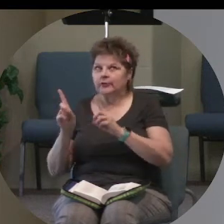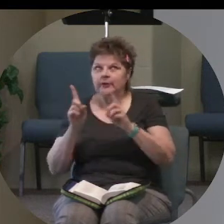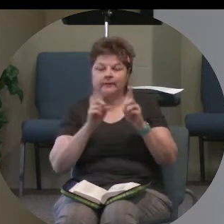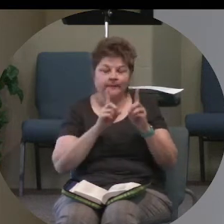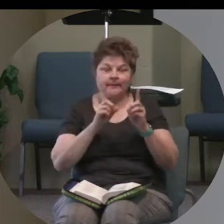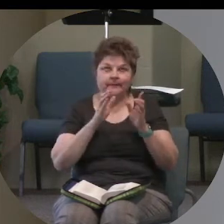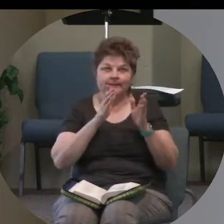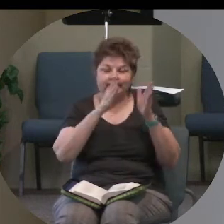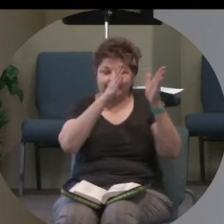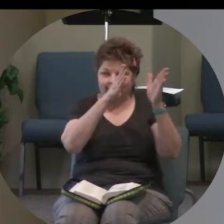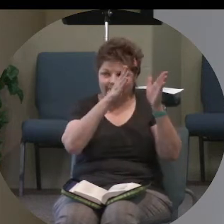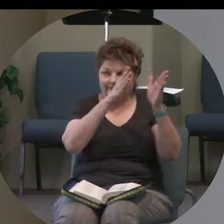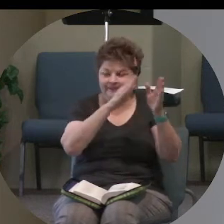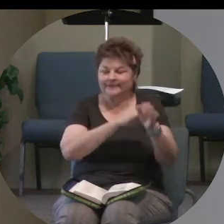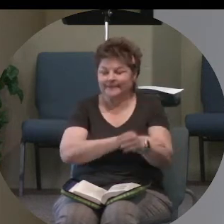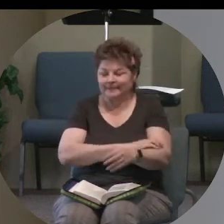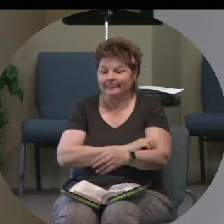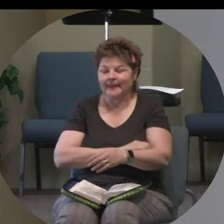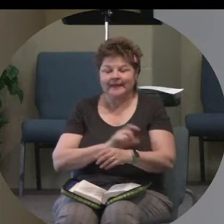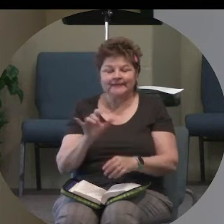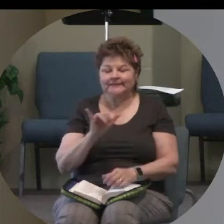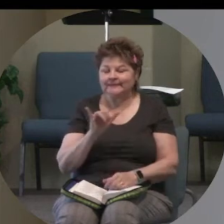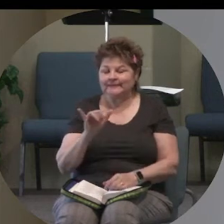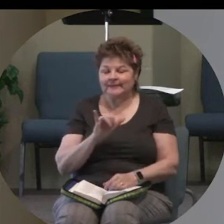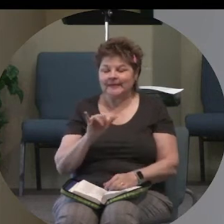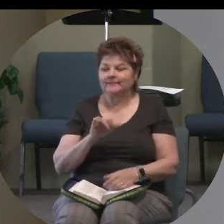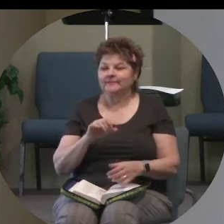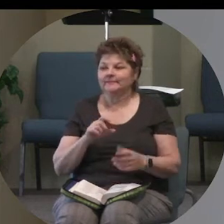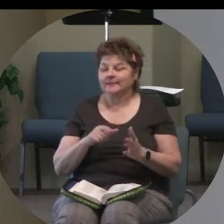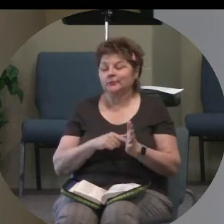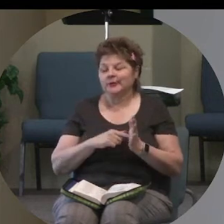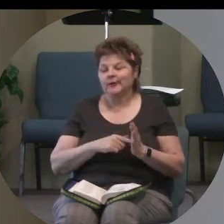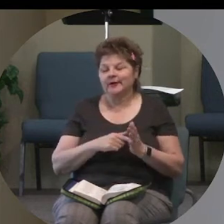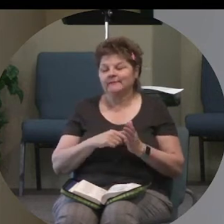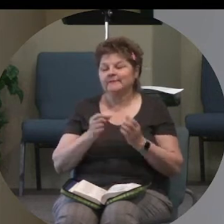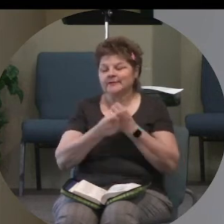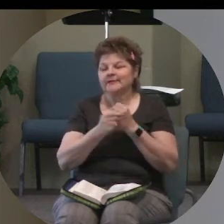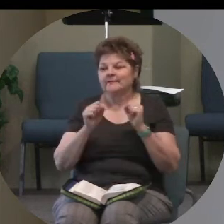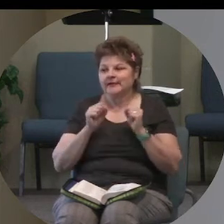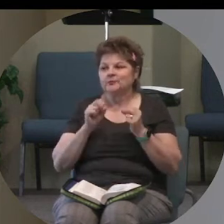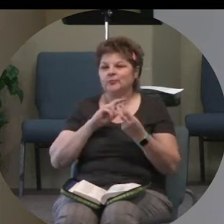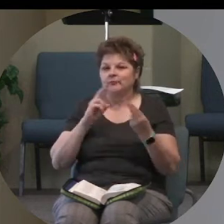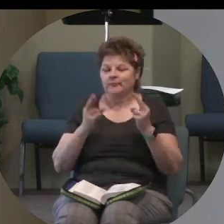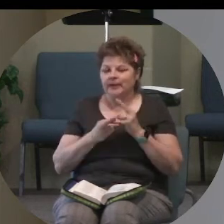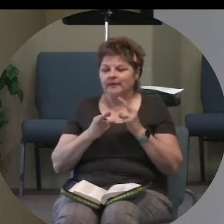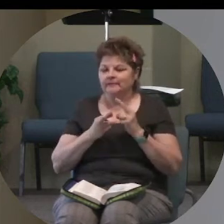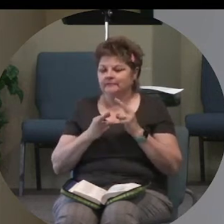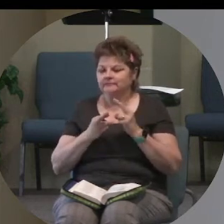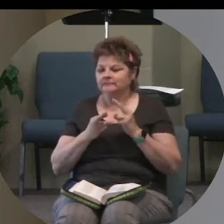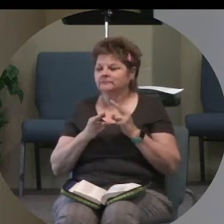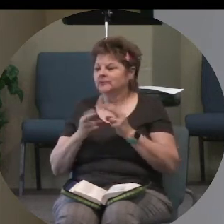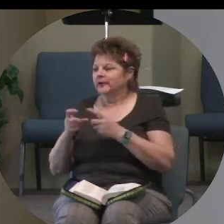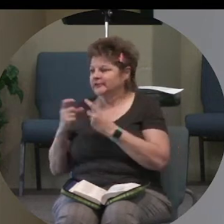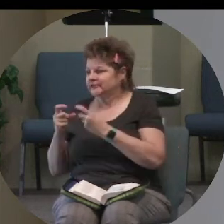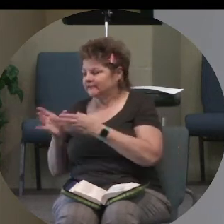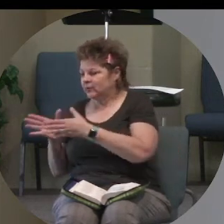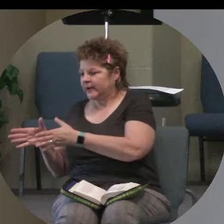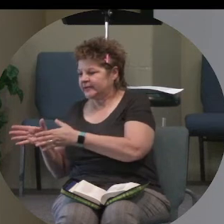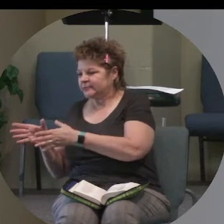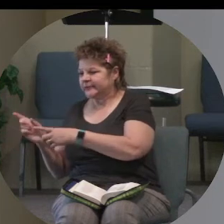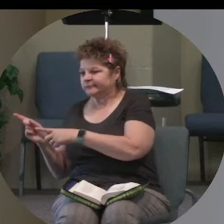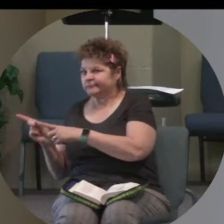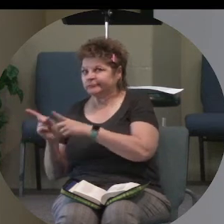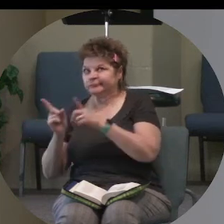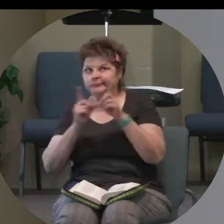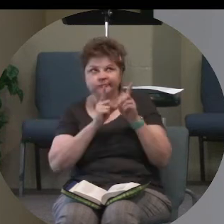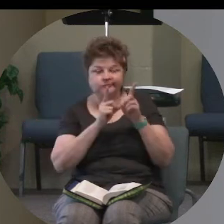God. It's the same thing that's required for salvation, that we repent, we turn from our sinful ways and we receive Jesus Christ as our